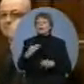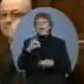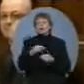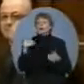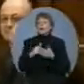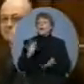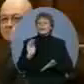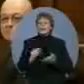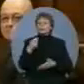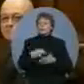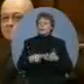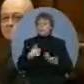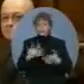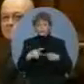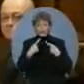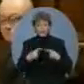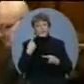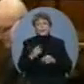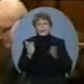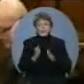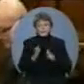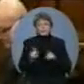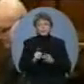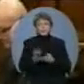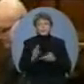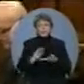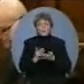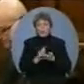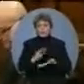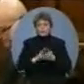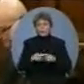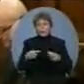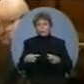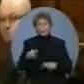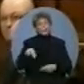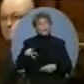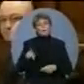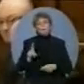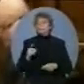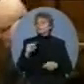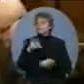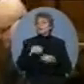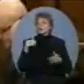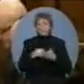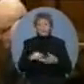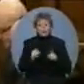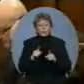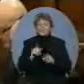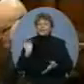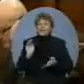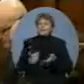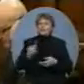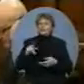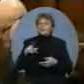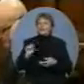taxes for small and large businesses, the NDP voted against that. The cut in the GST from 6 to 5, the NDP voted against